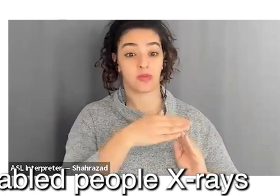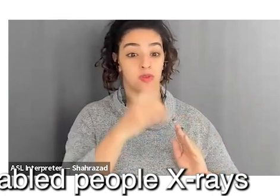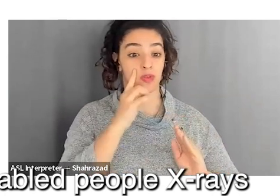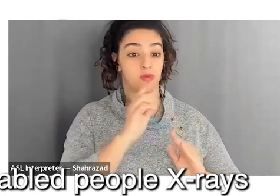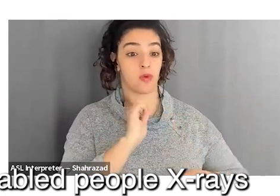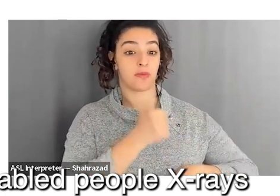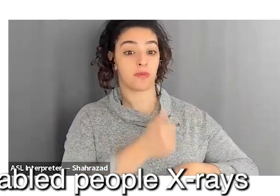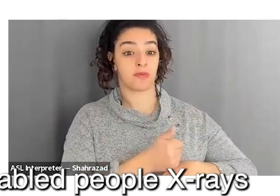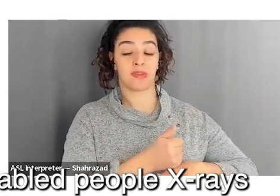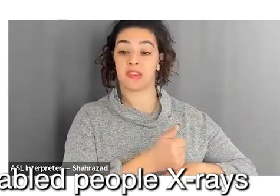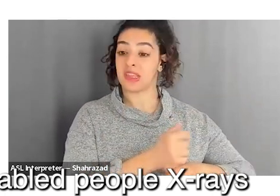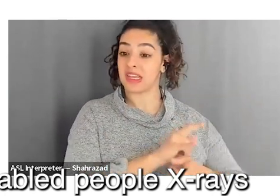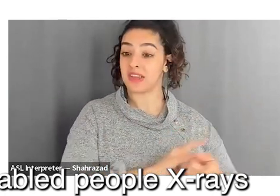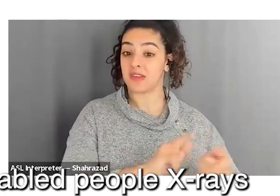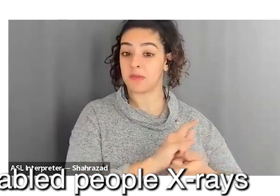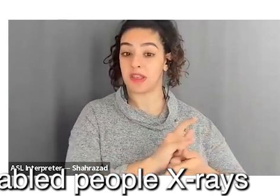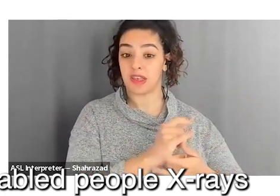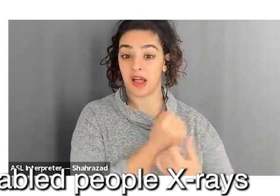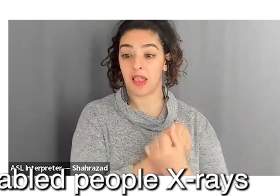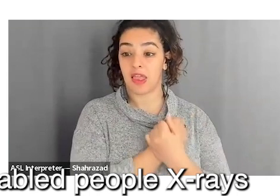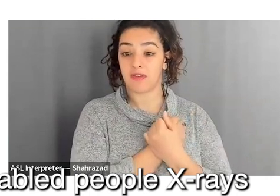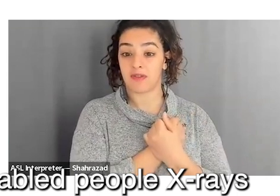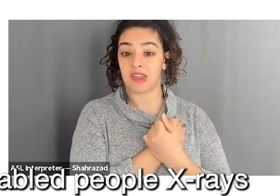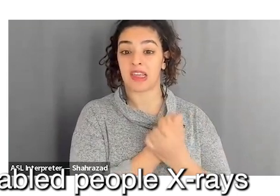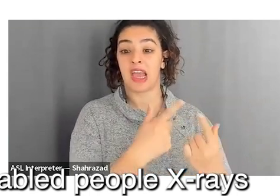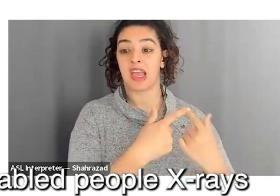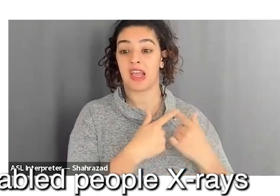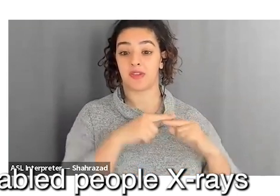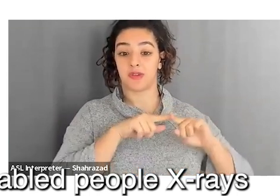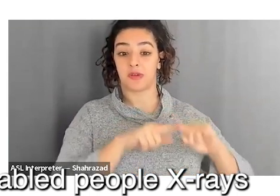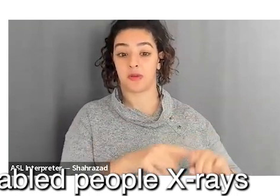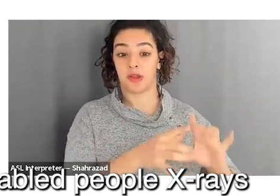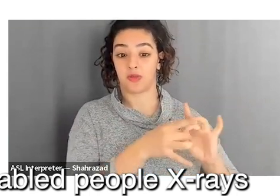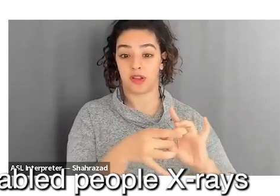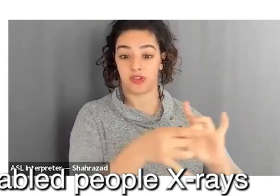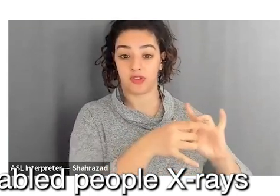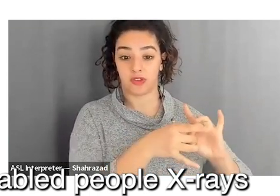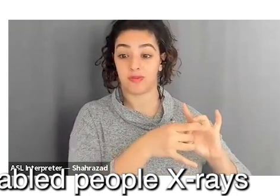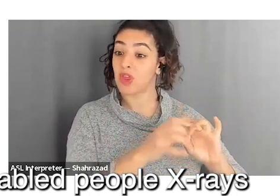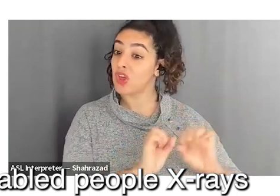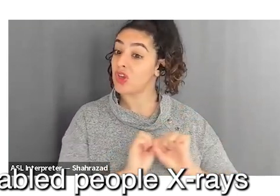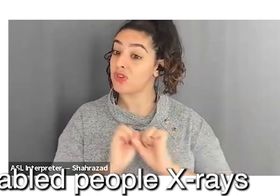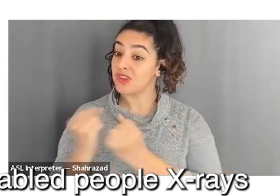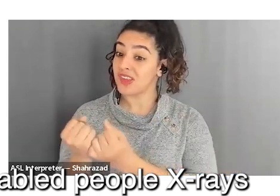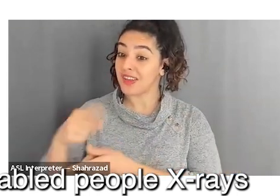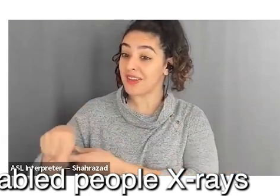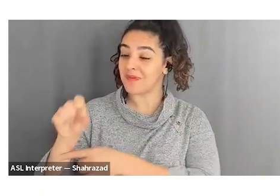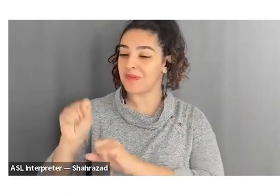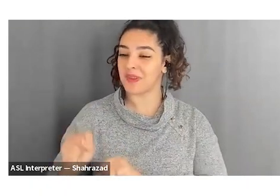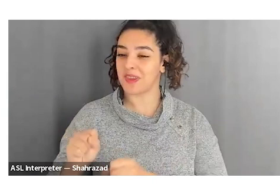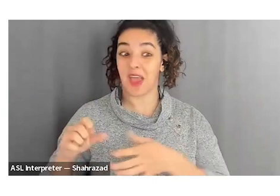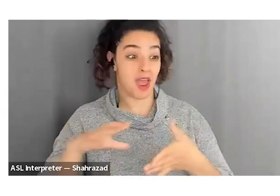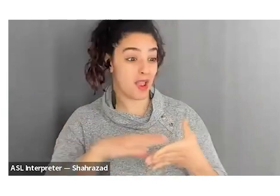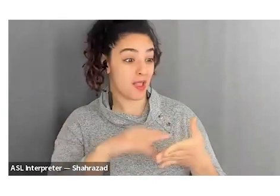loving, interdependent relationships, and society should learn something from us. I think it's really important